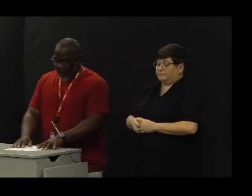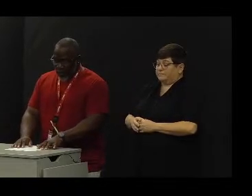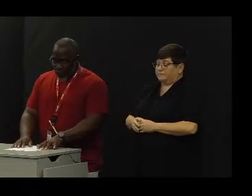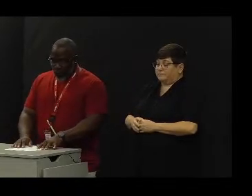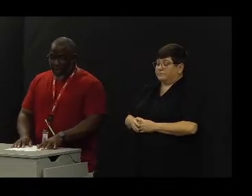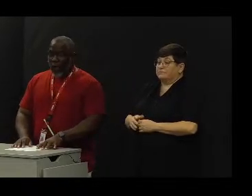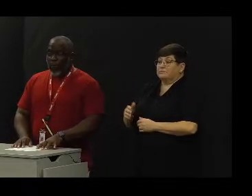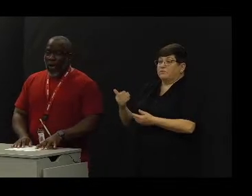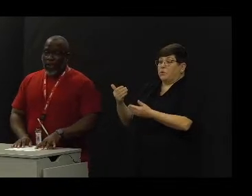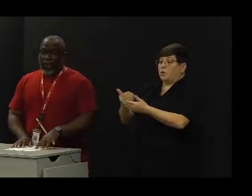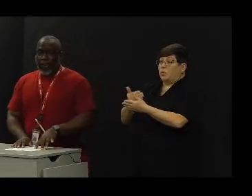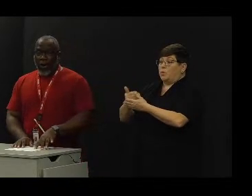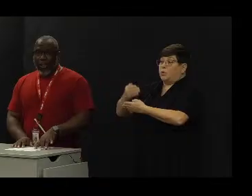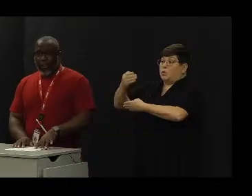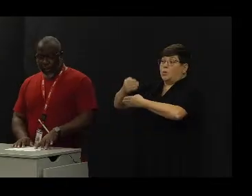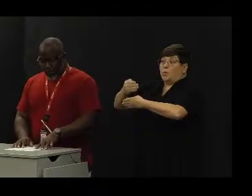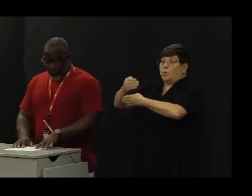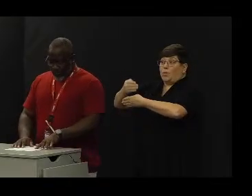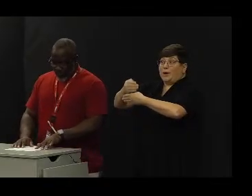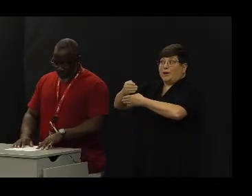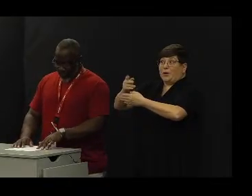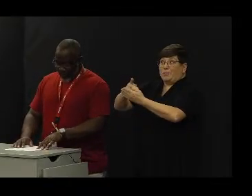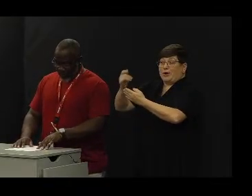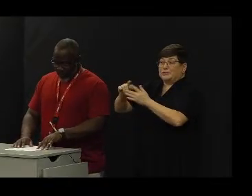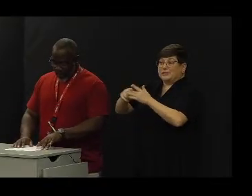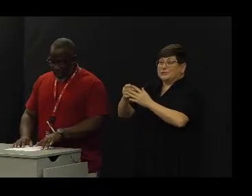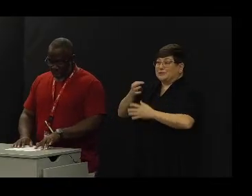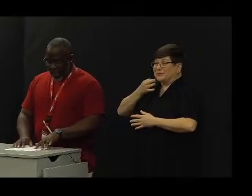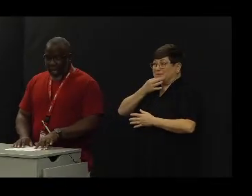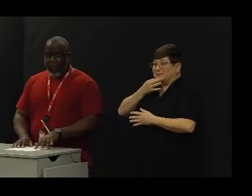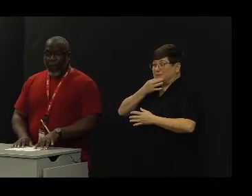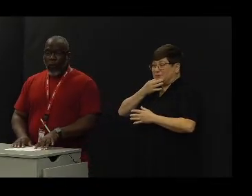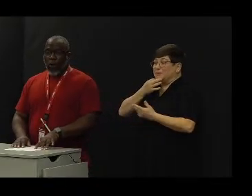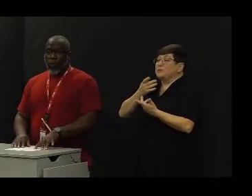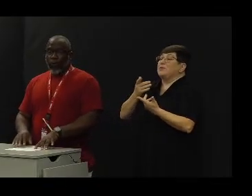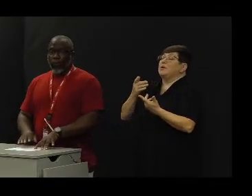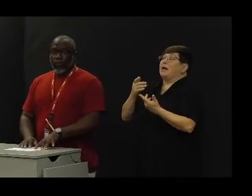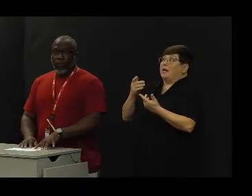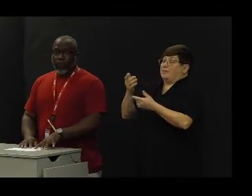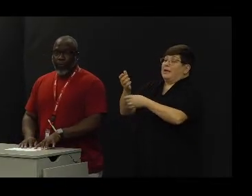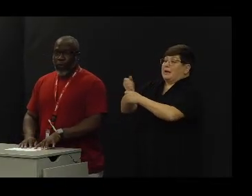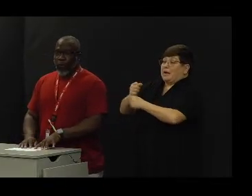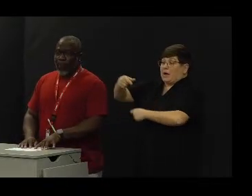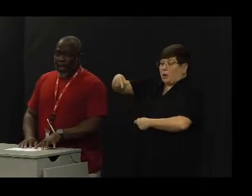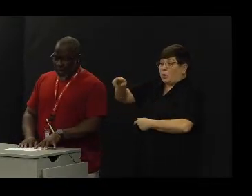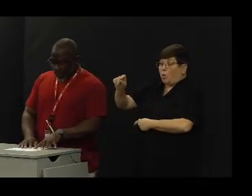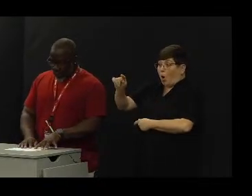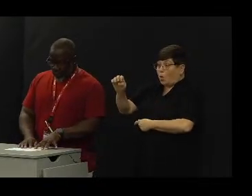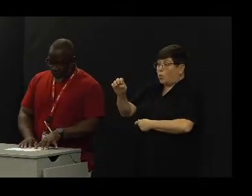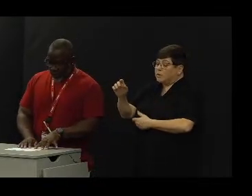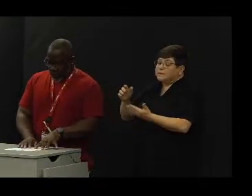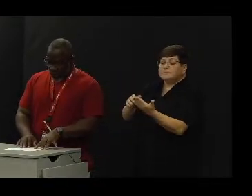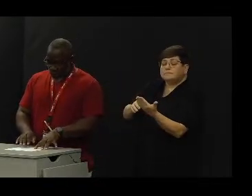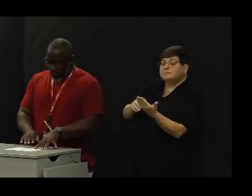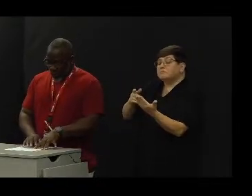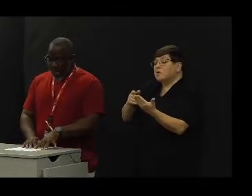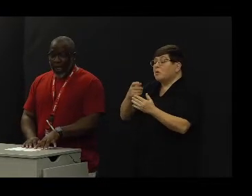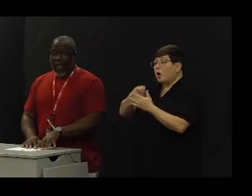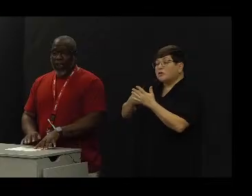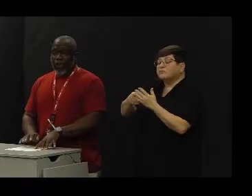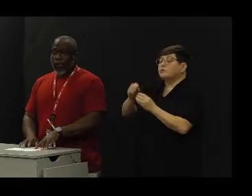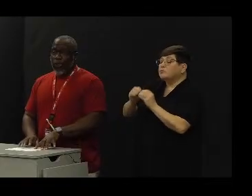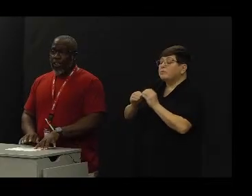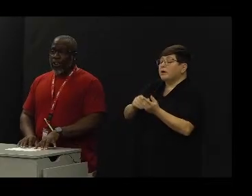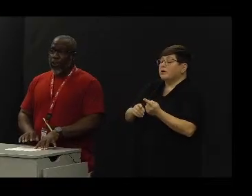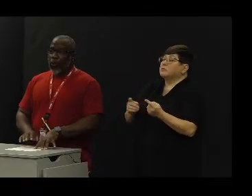We have a new window project starting soon. They have a quote for the repairs. We're waiting